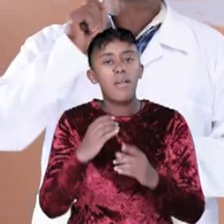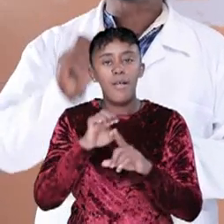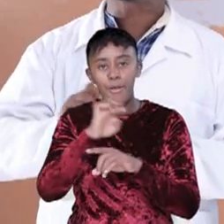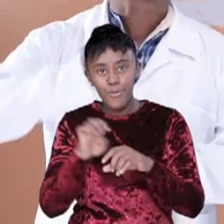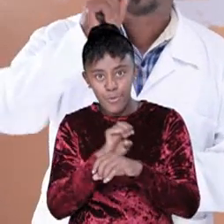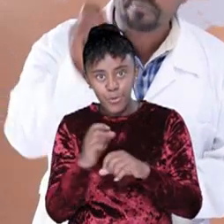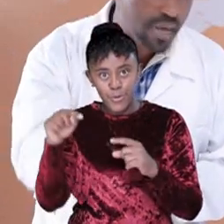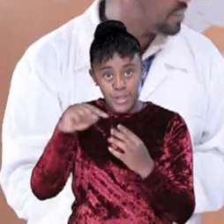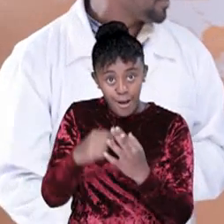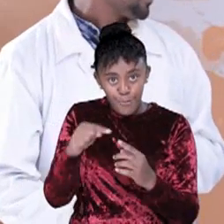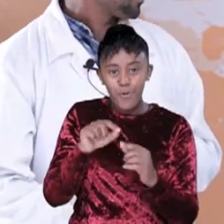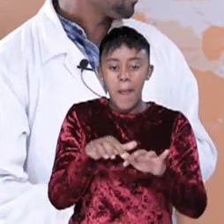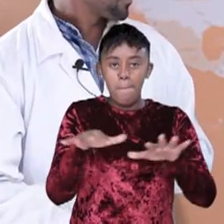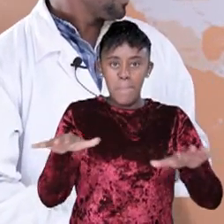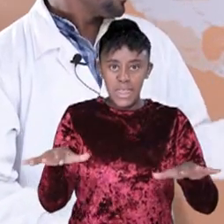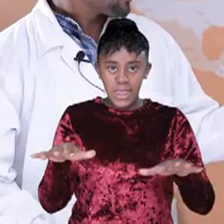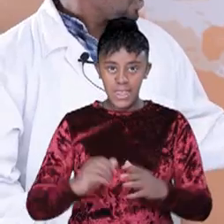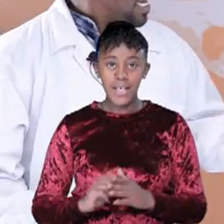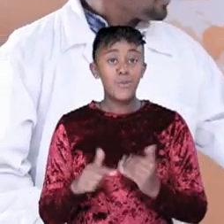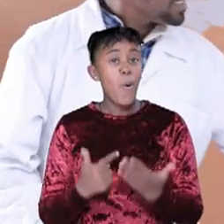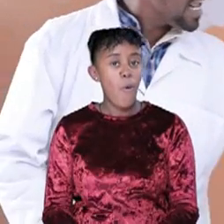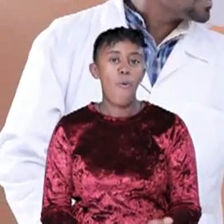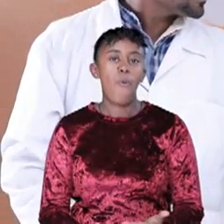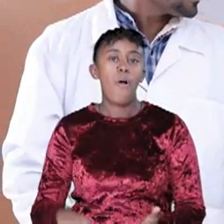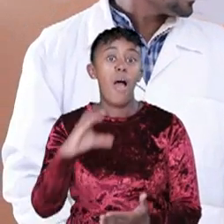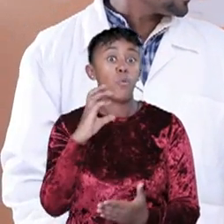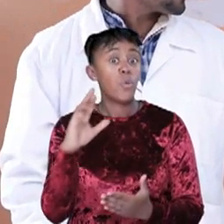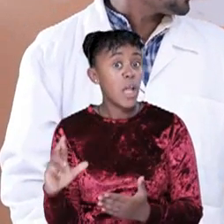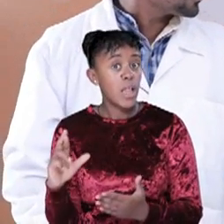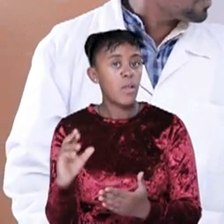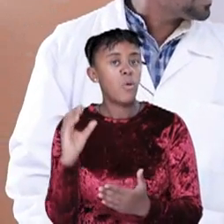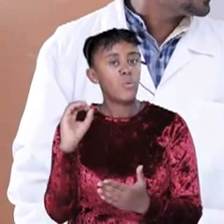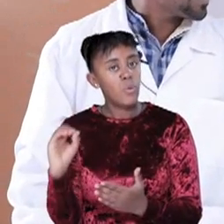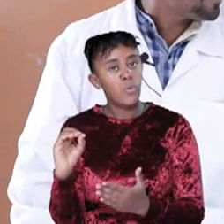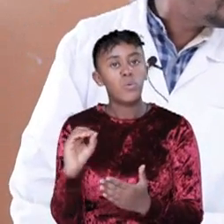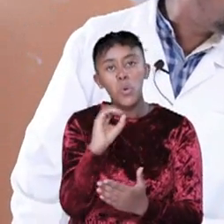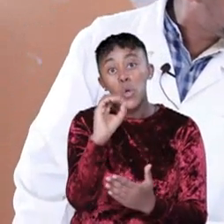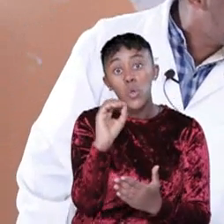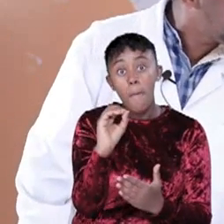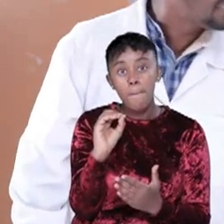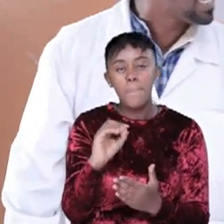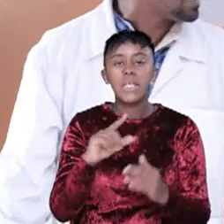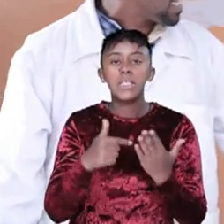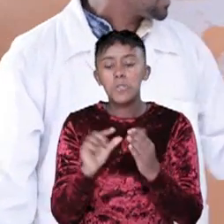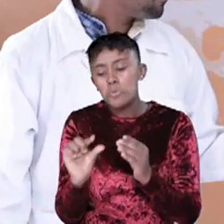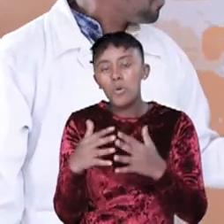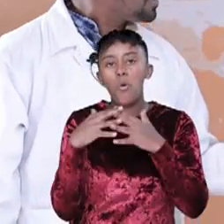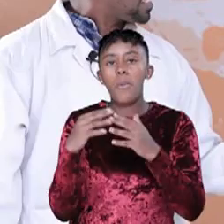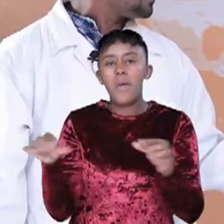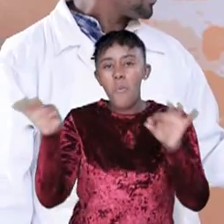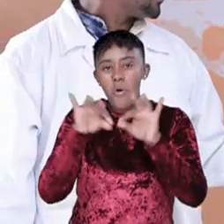is started to emit. So cathode rays oscilloscope is a piece of equipment that